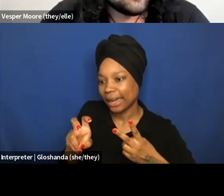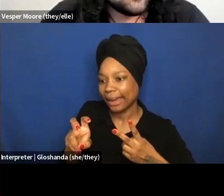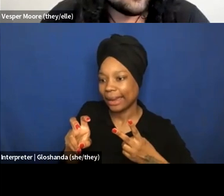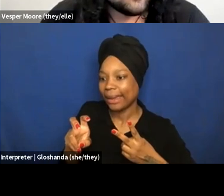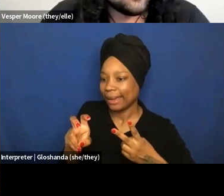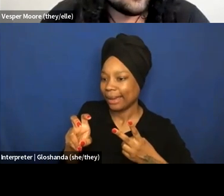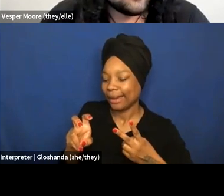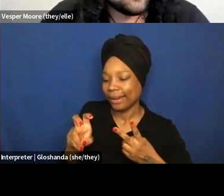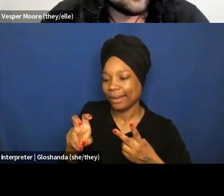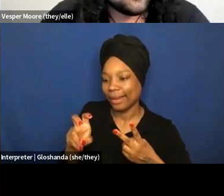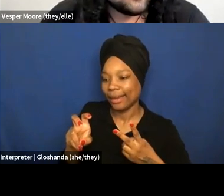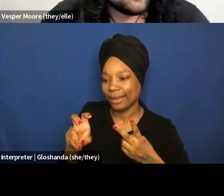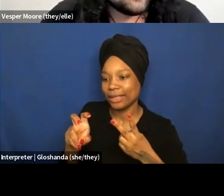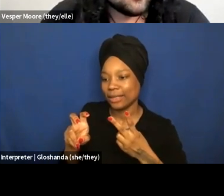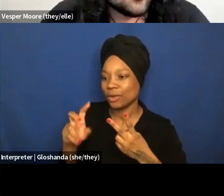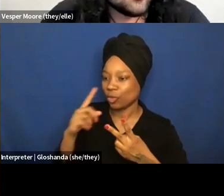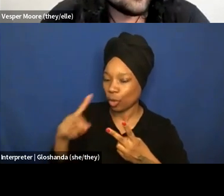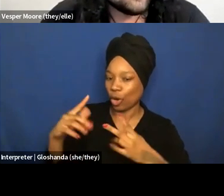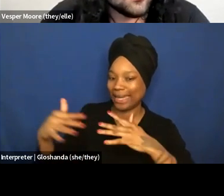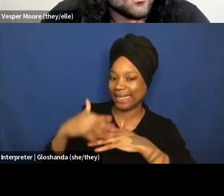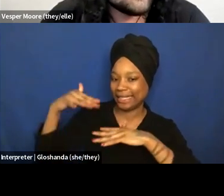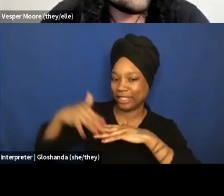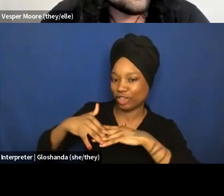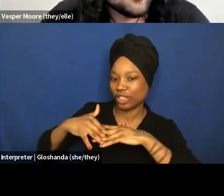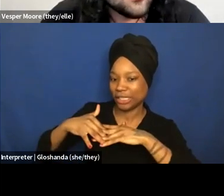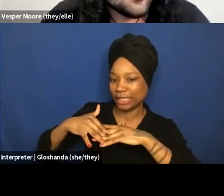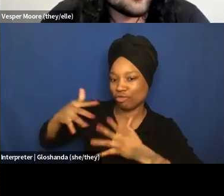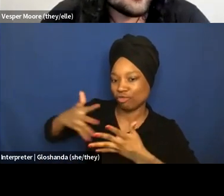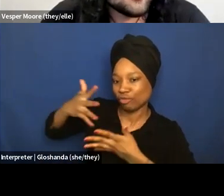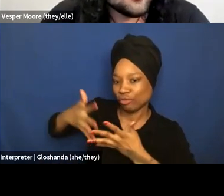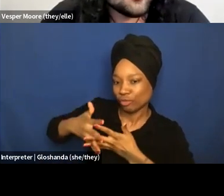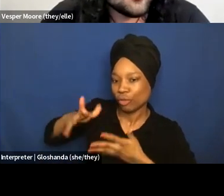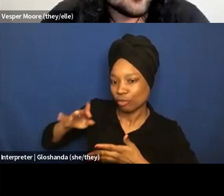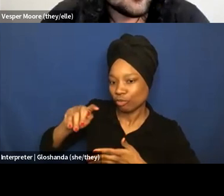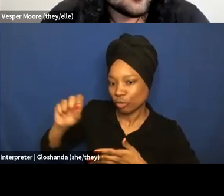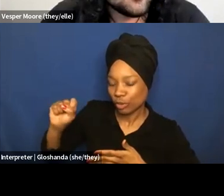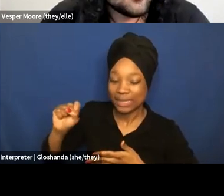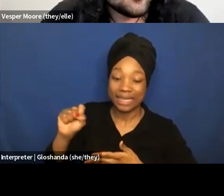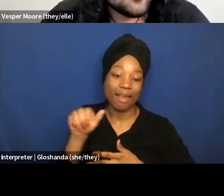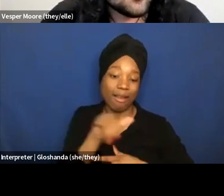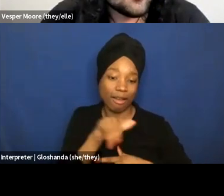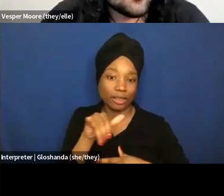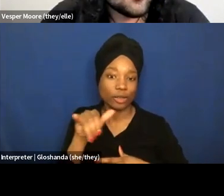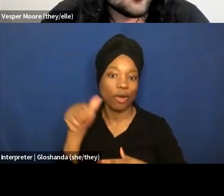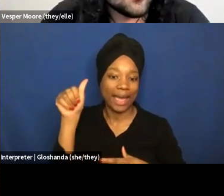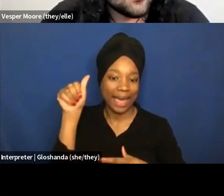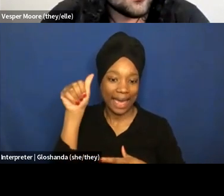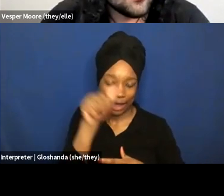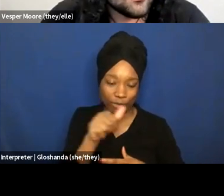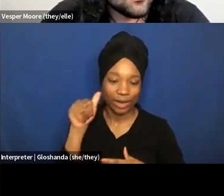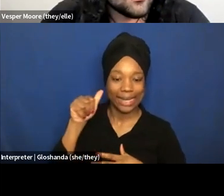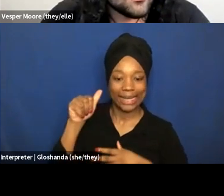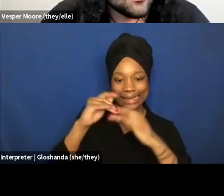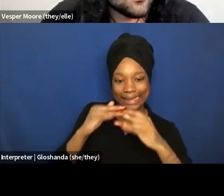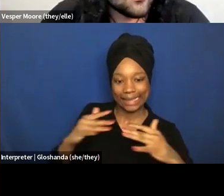support of the Indigenous roots and the African diasporic roots of restorative justice practices